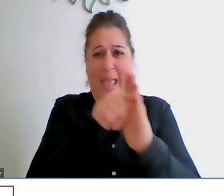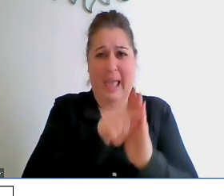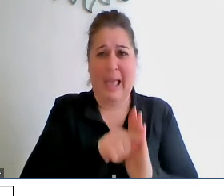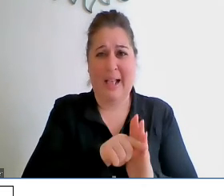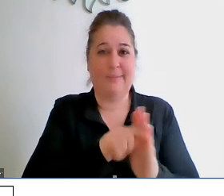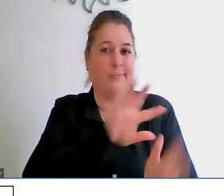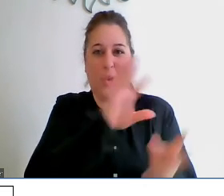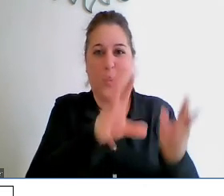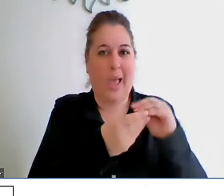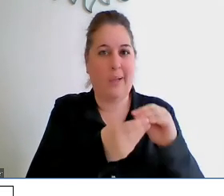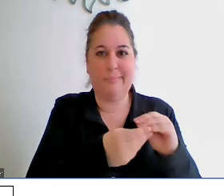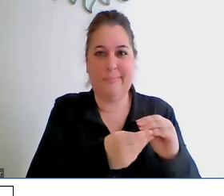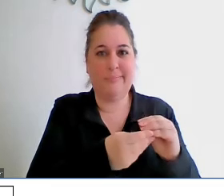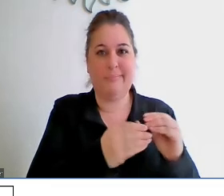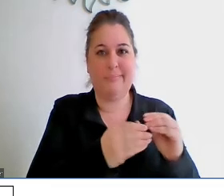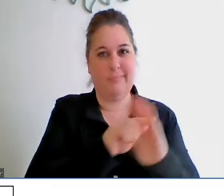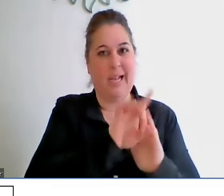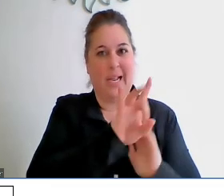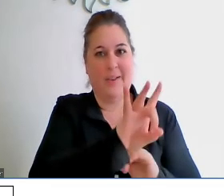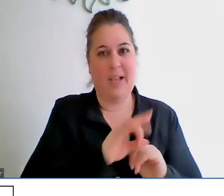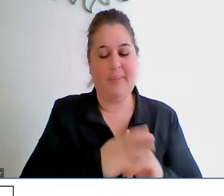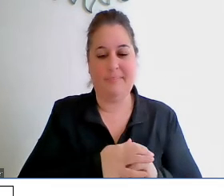-8.